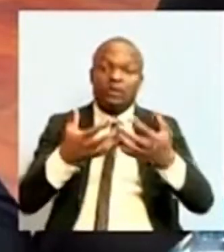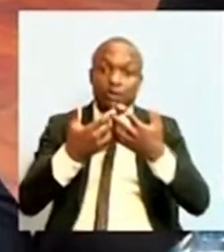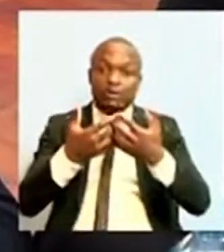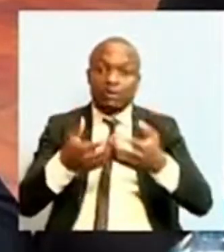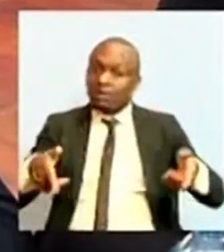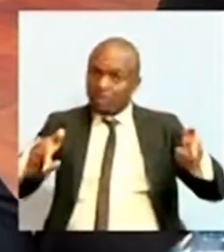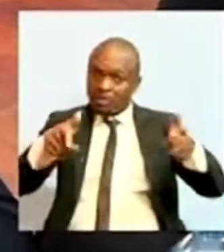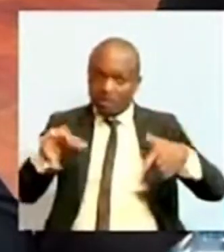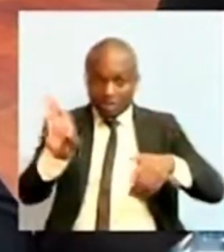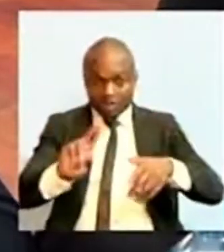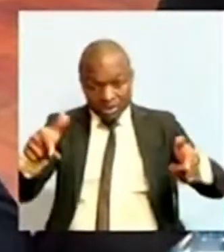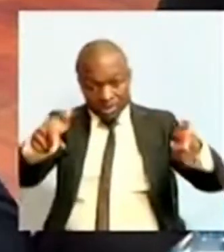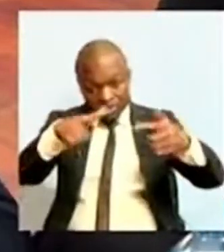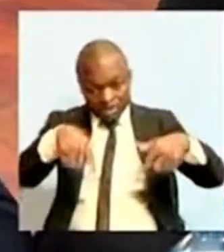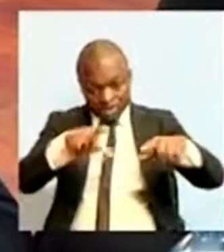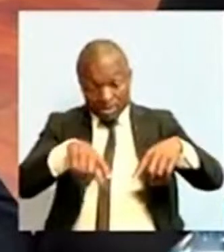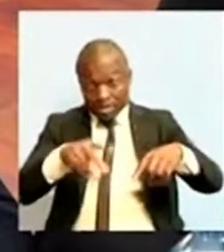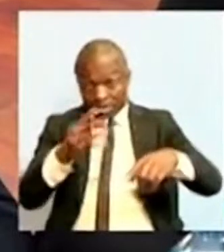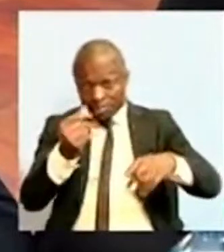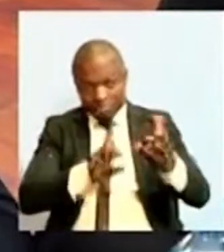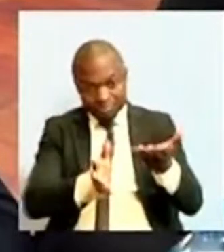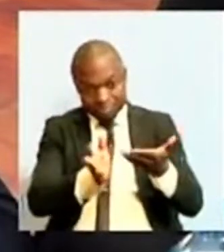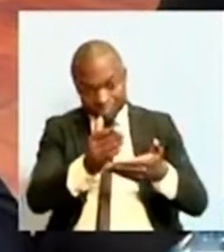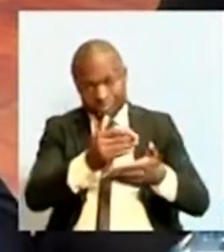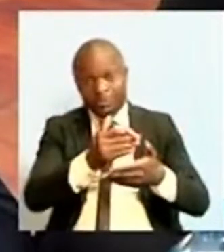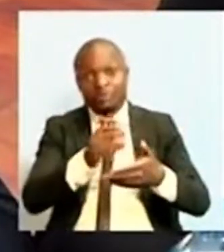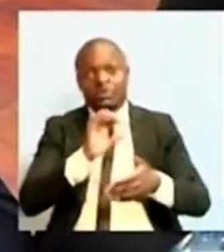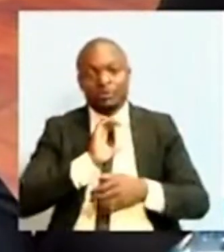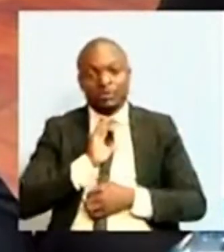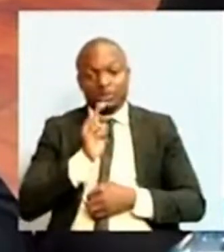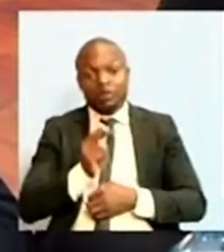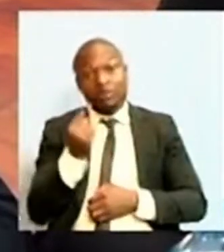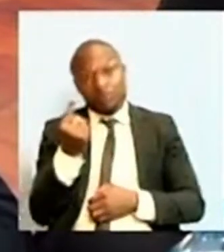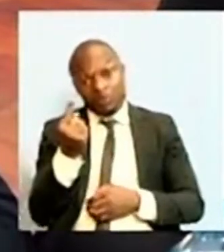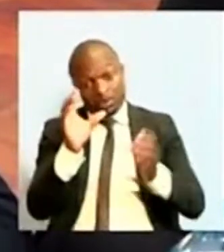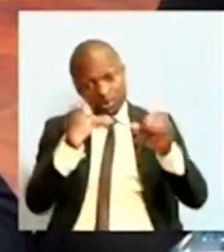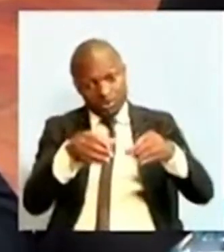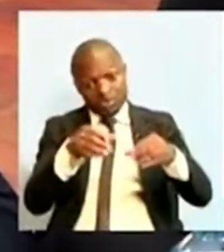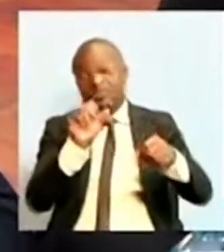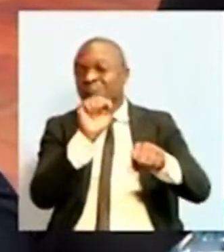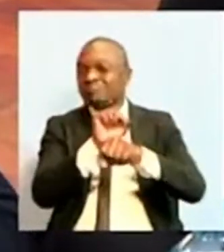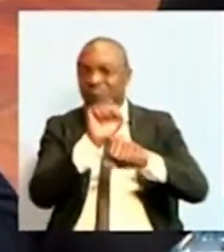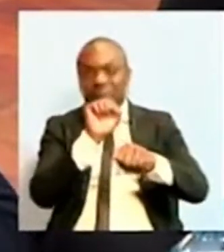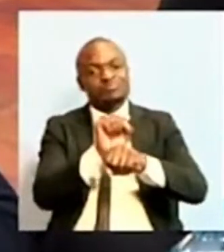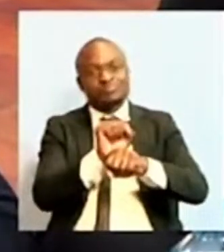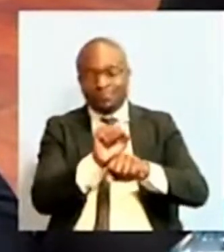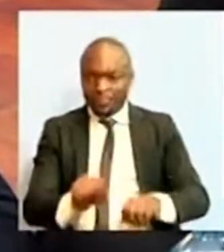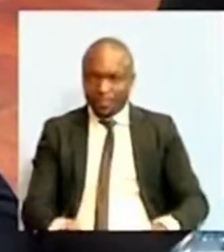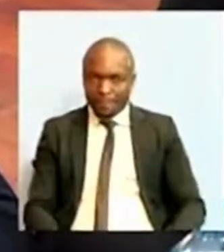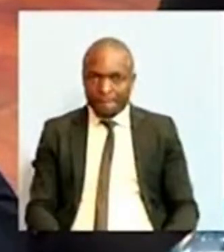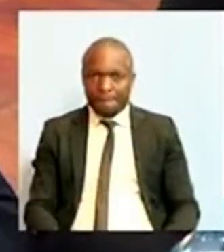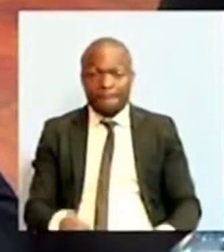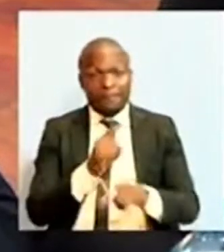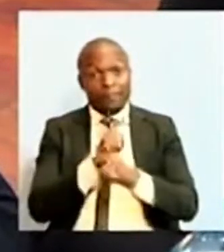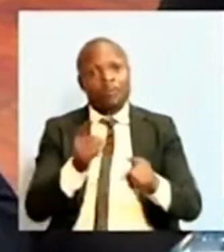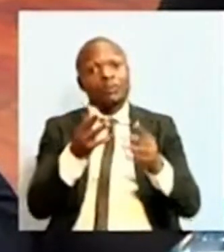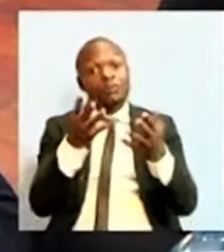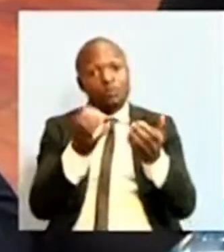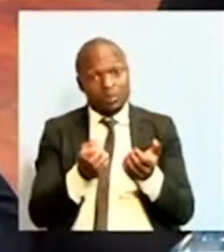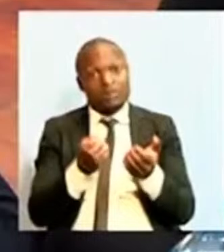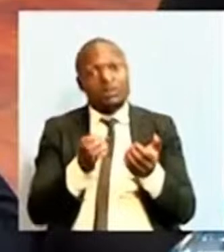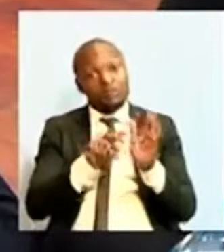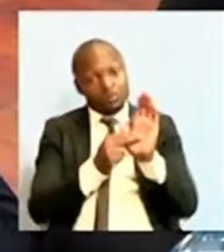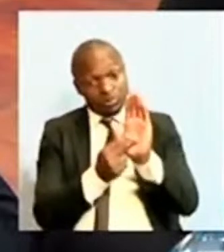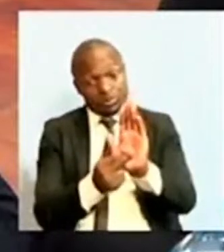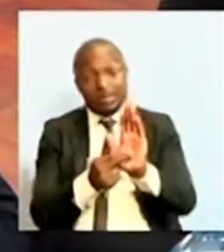local generated resources. I think Chirabombwe has been one of the councils that has been doing so. Chair, we just want to also